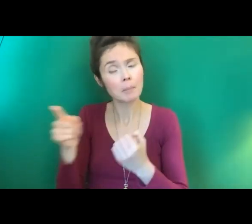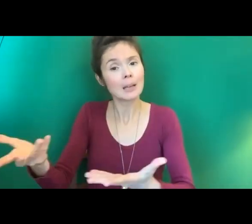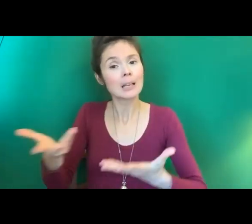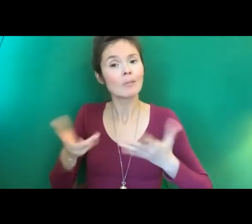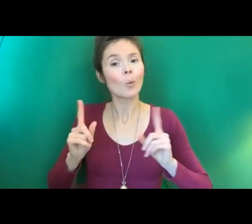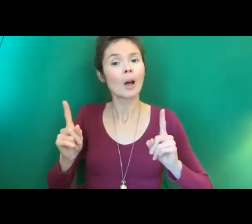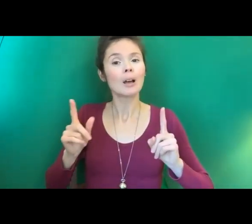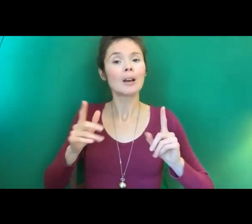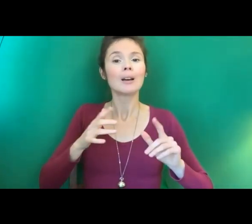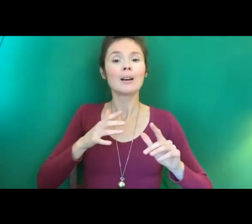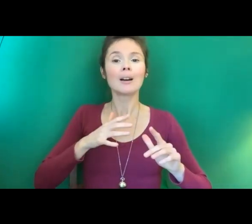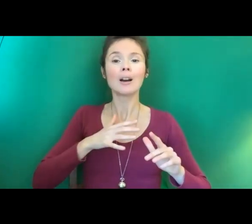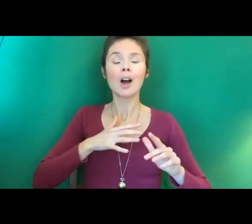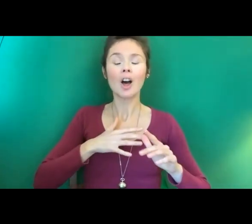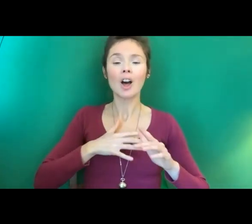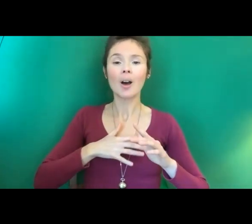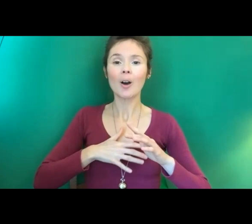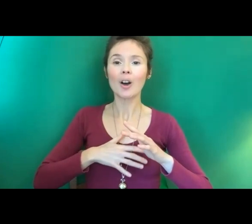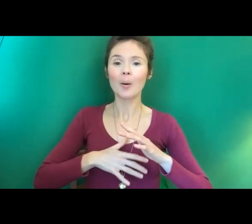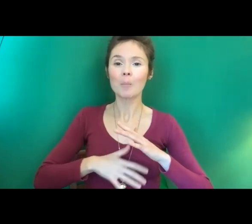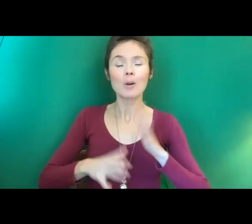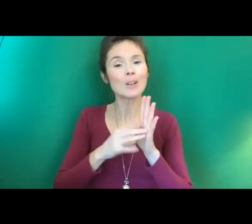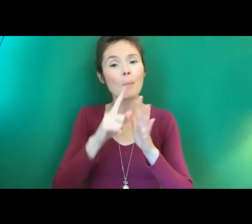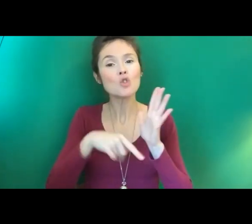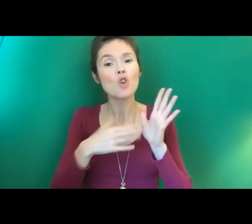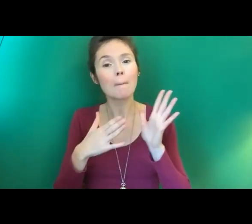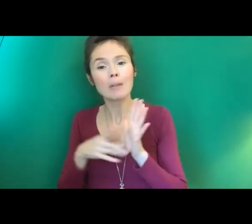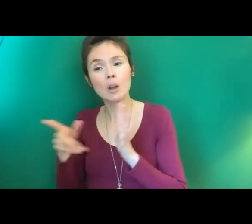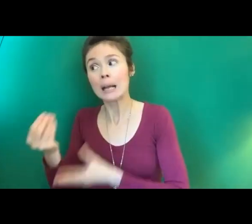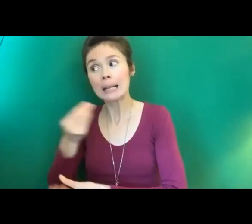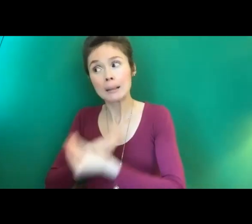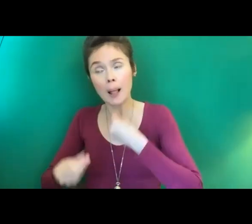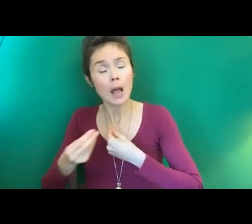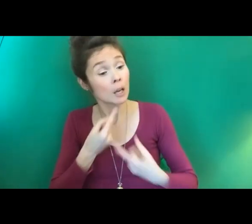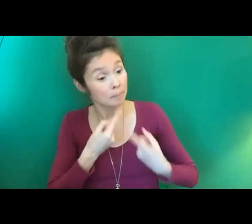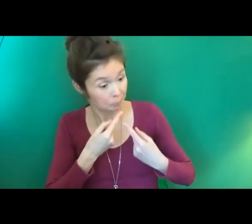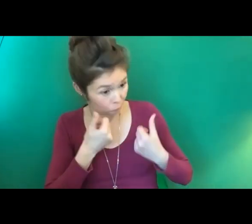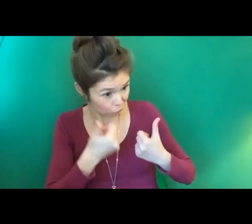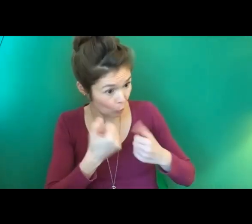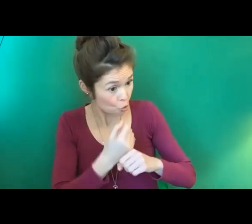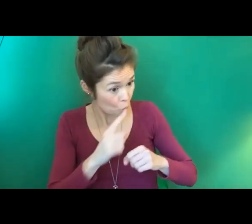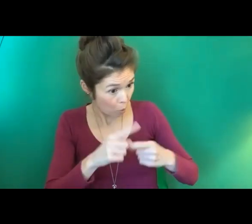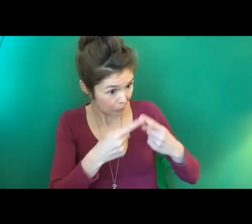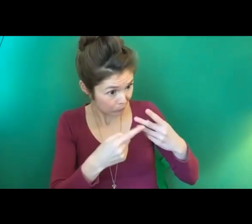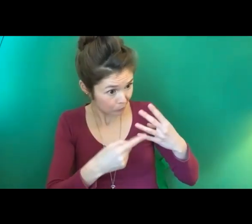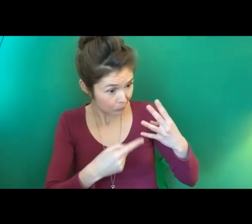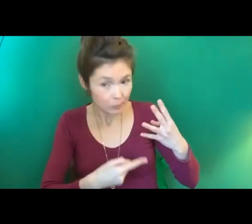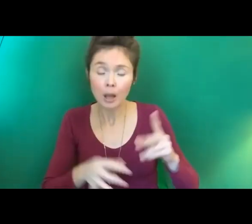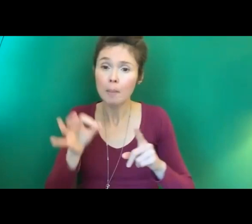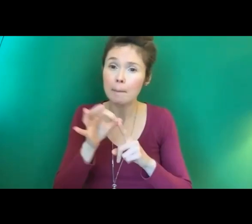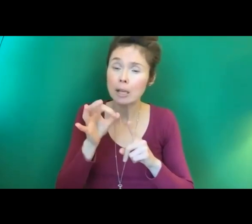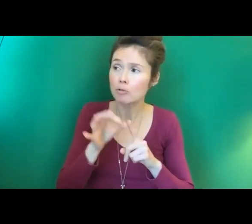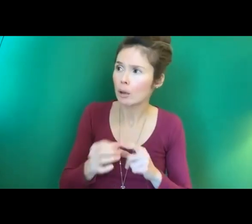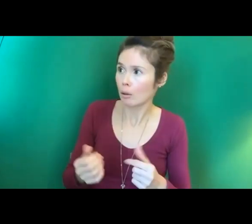process. So John would explain what we were going to do, and Patrick, as you could see, was hands